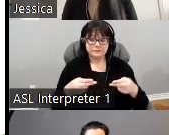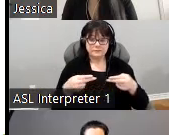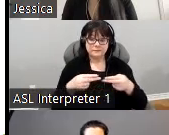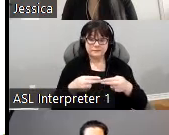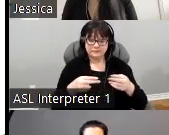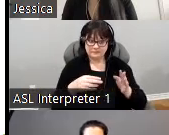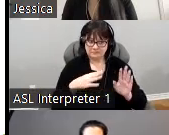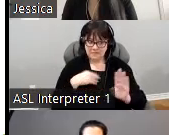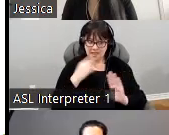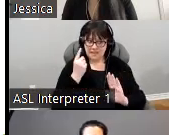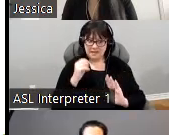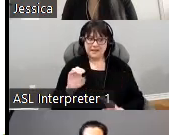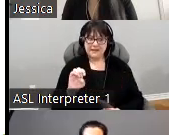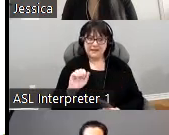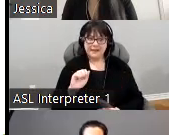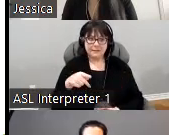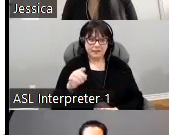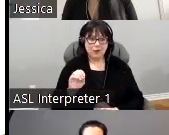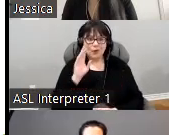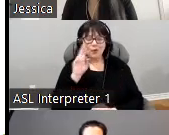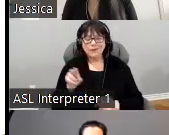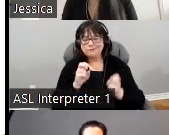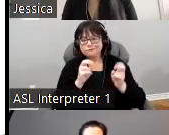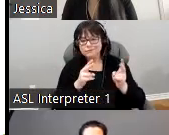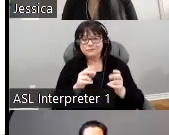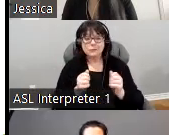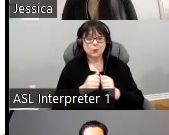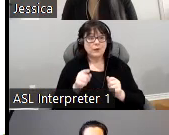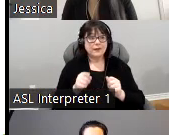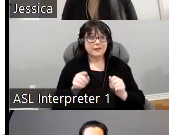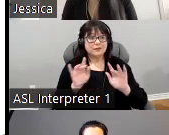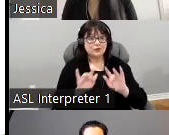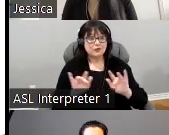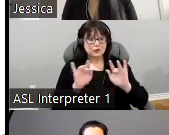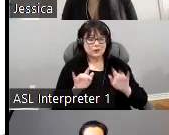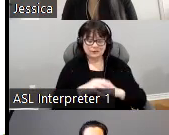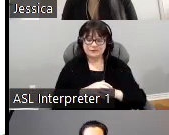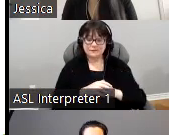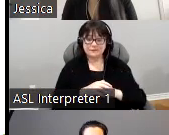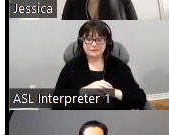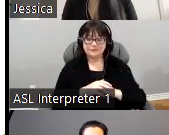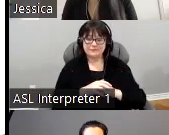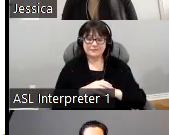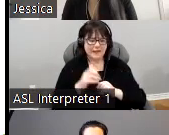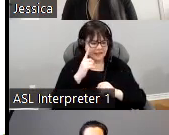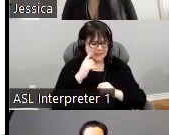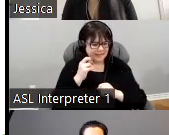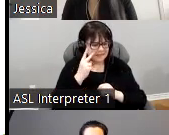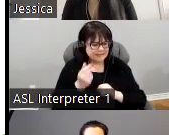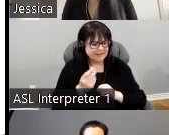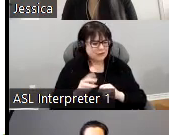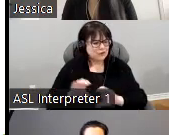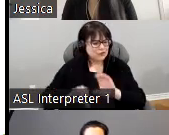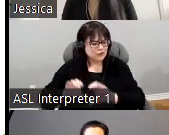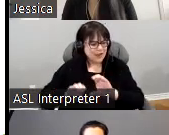EAPO later on, along with the recording. So, and if you have further questions, you know where to find us. I think I see a few chat box and